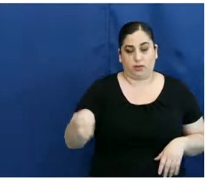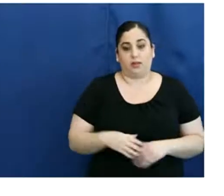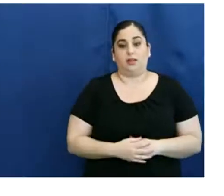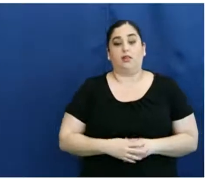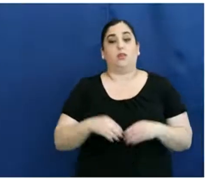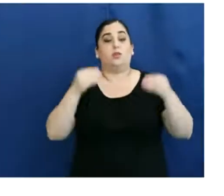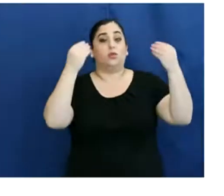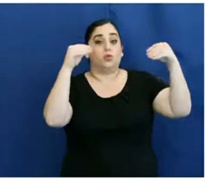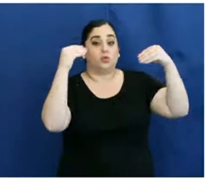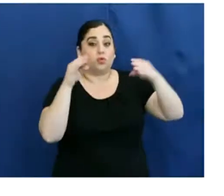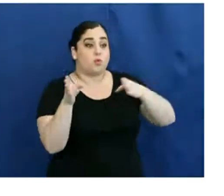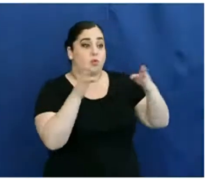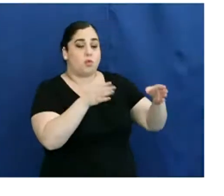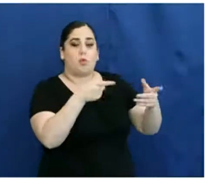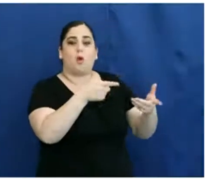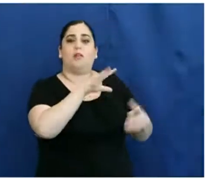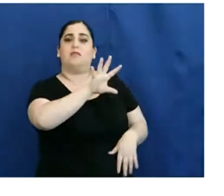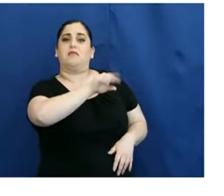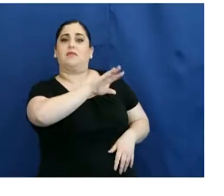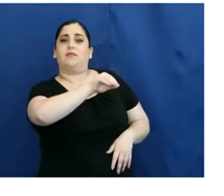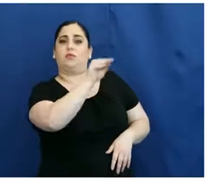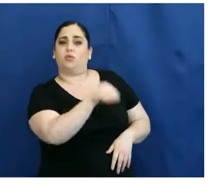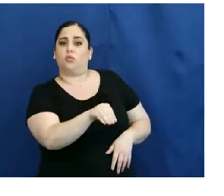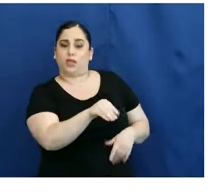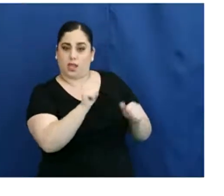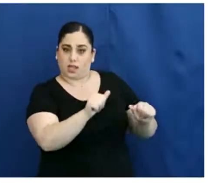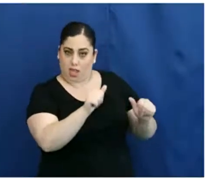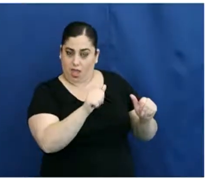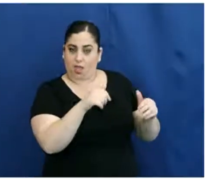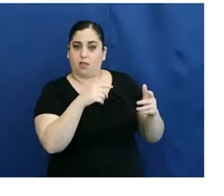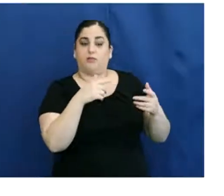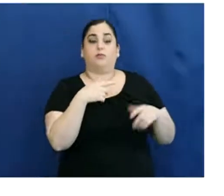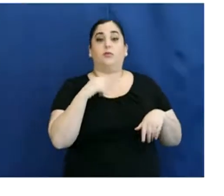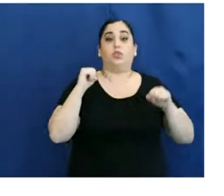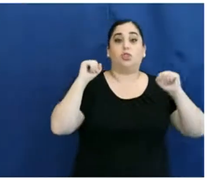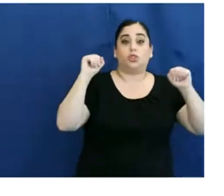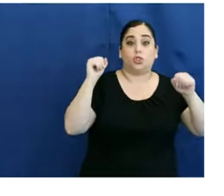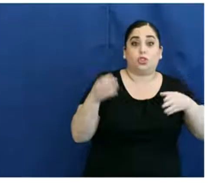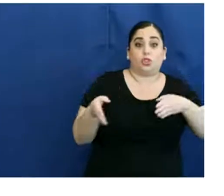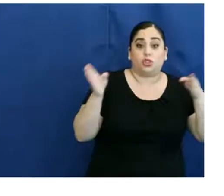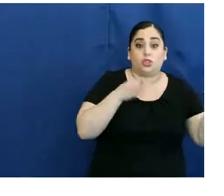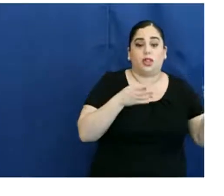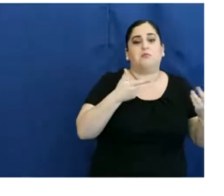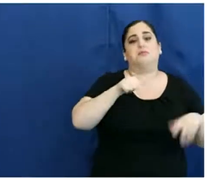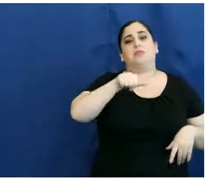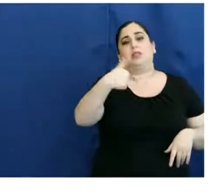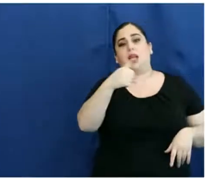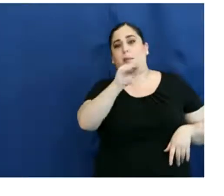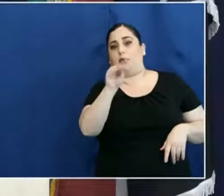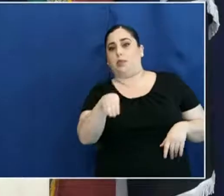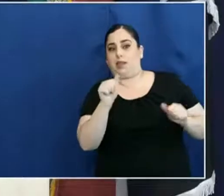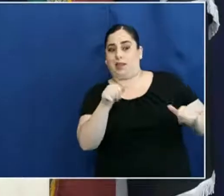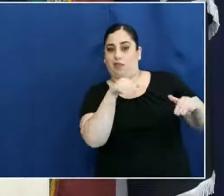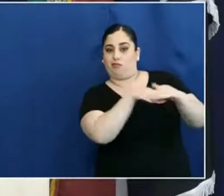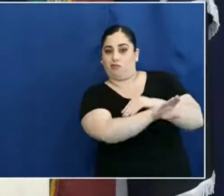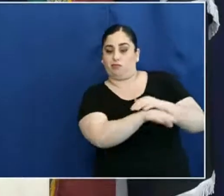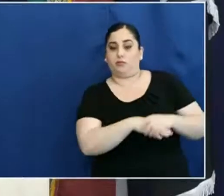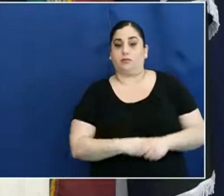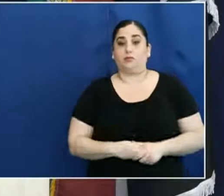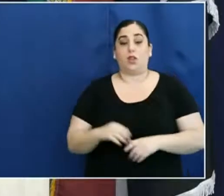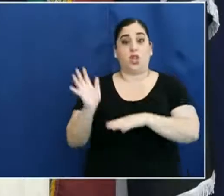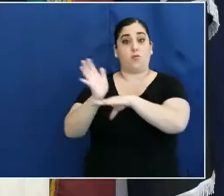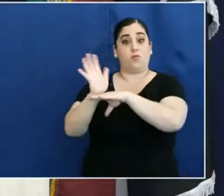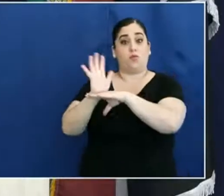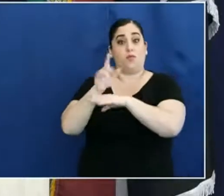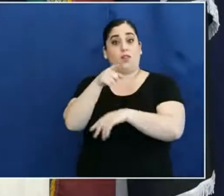again, similar to restaurants, 25% capacity or 100, whichever number is less. So with that, let me turn it over to Vice